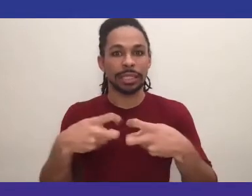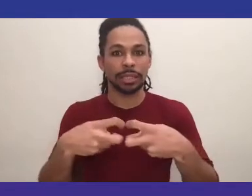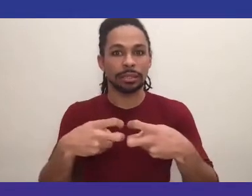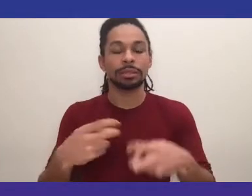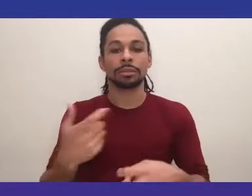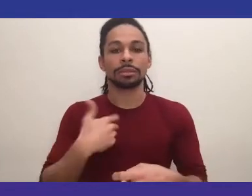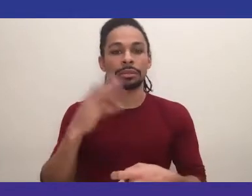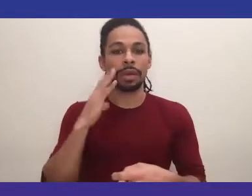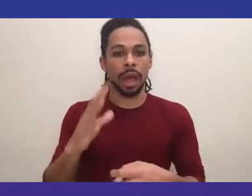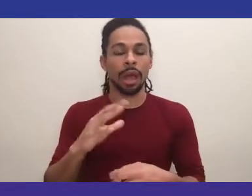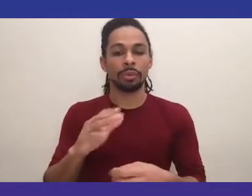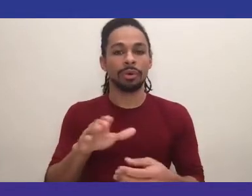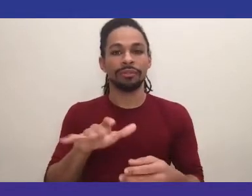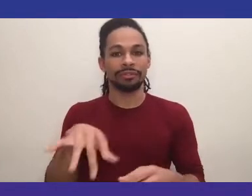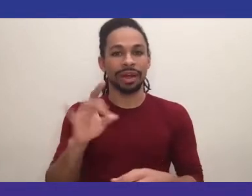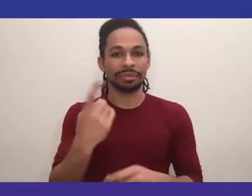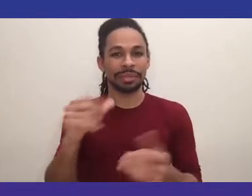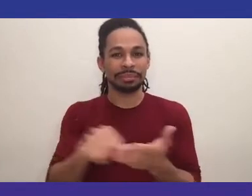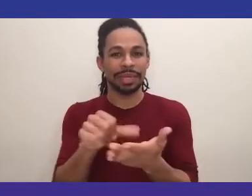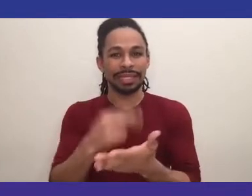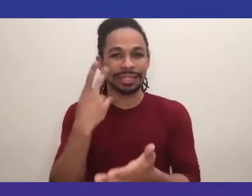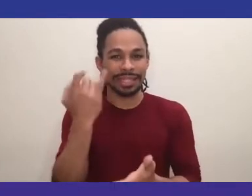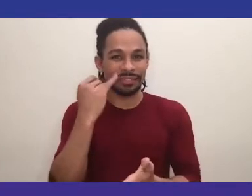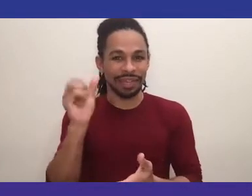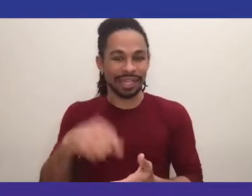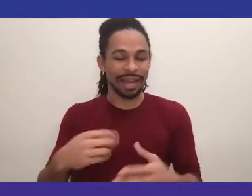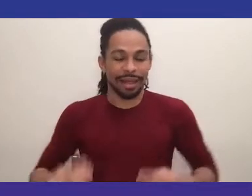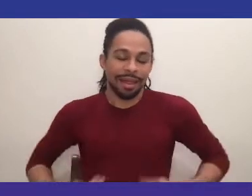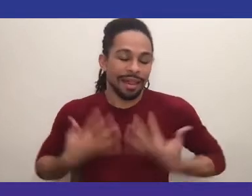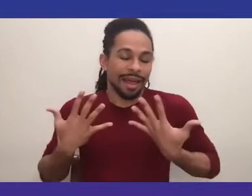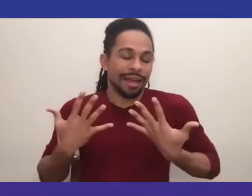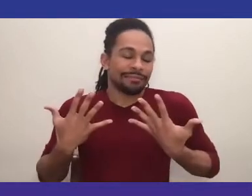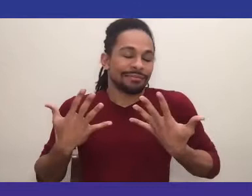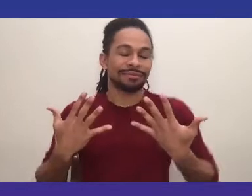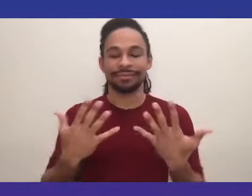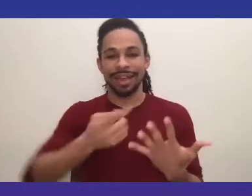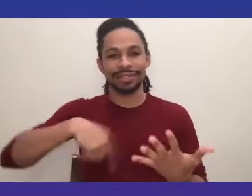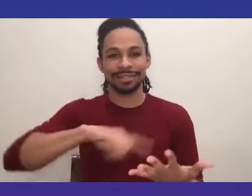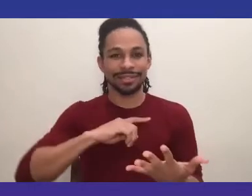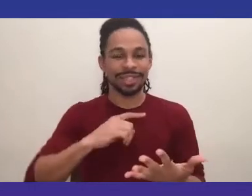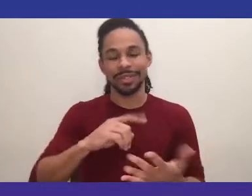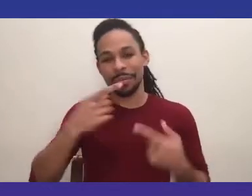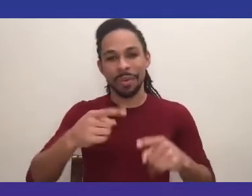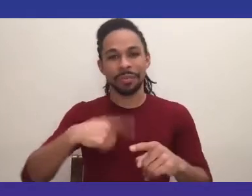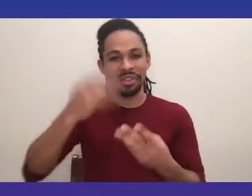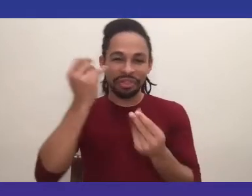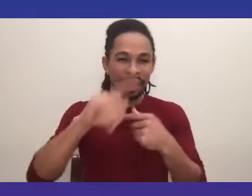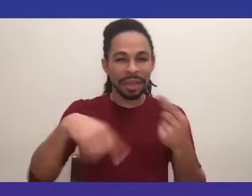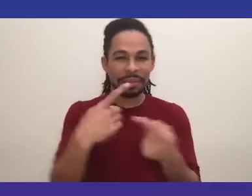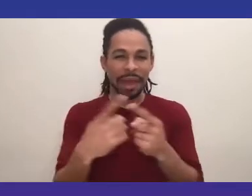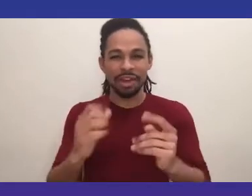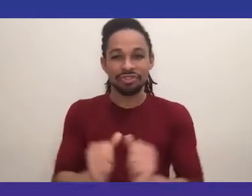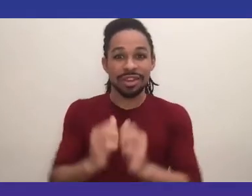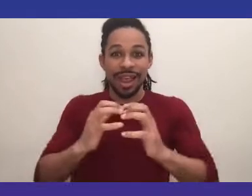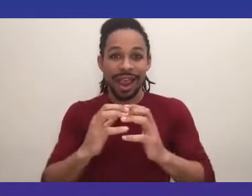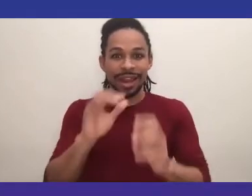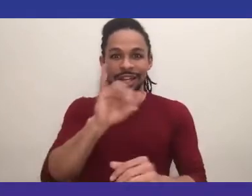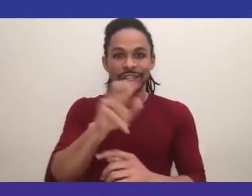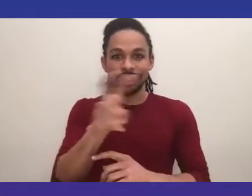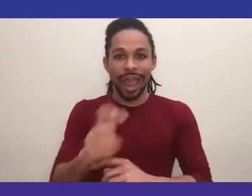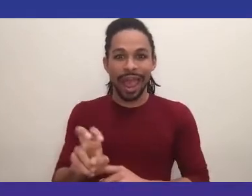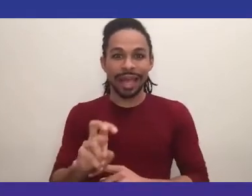there's some life that it can offer us as we think about jazzing a new world.